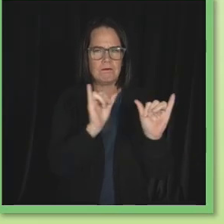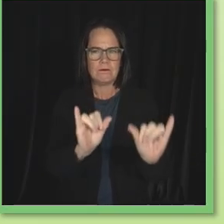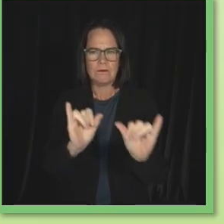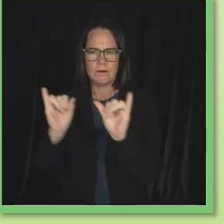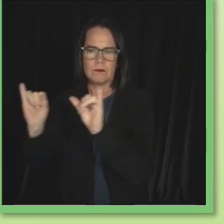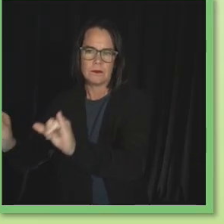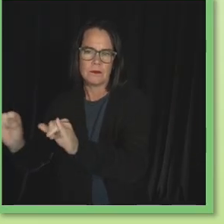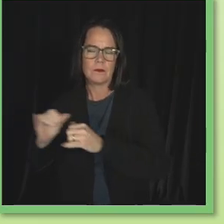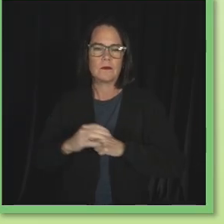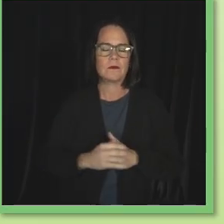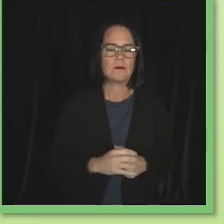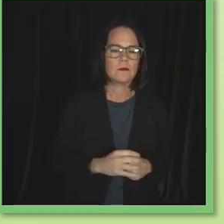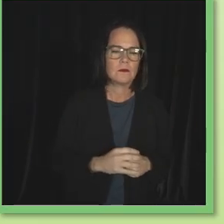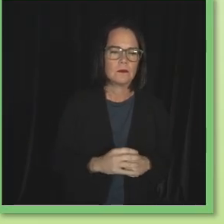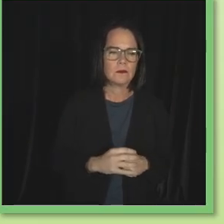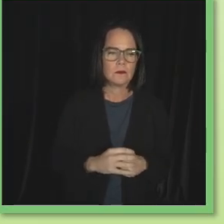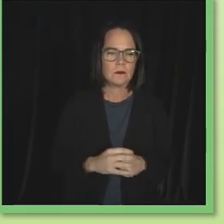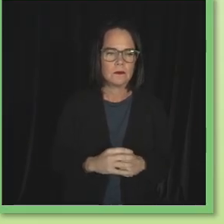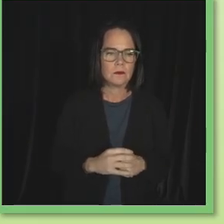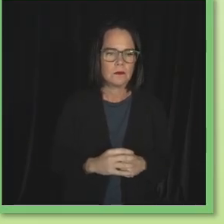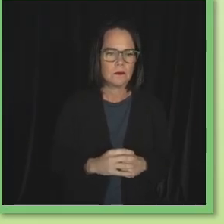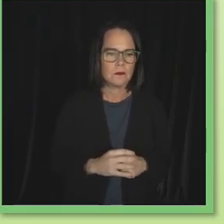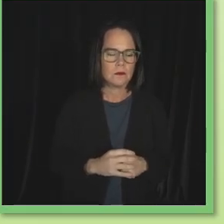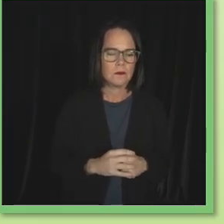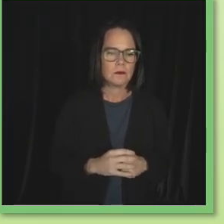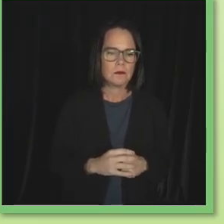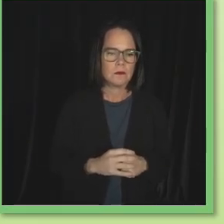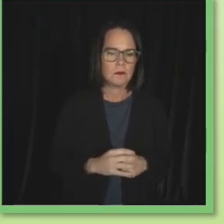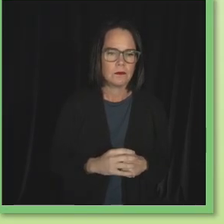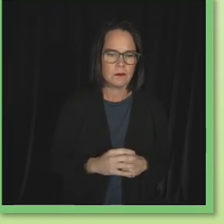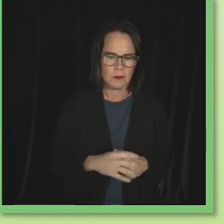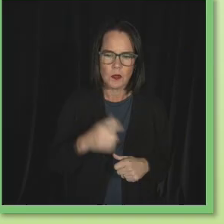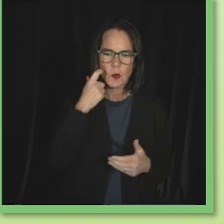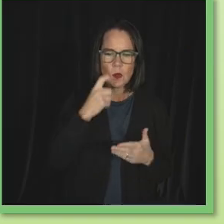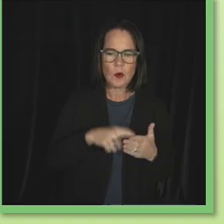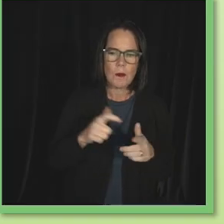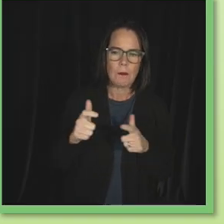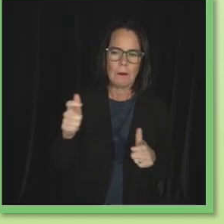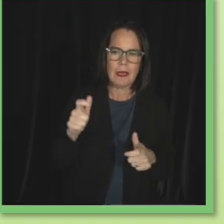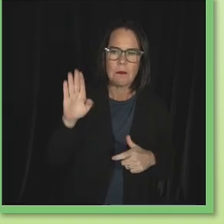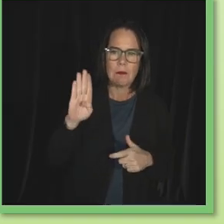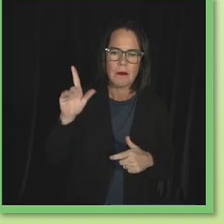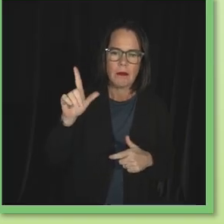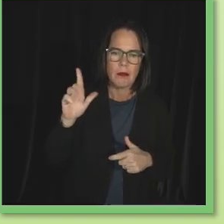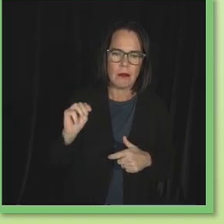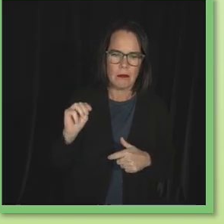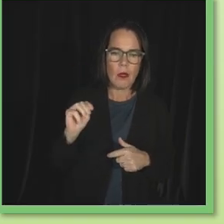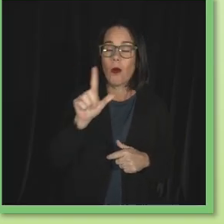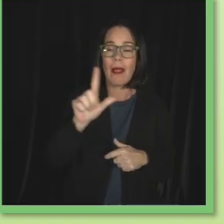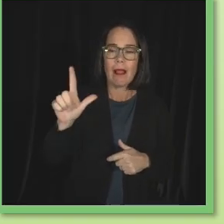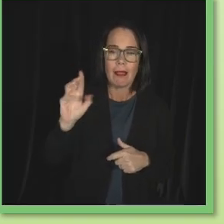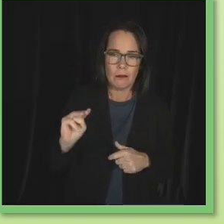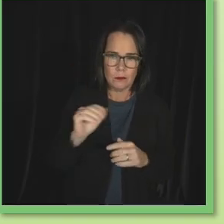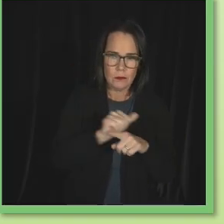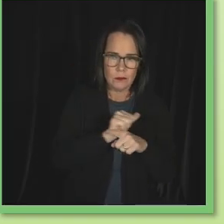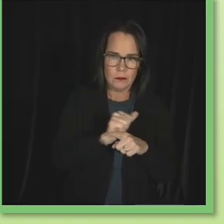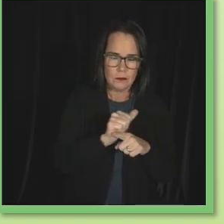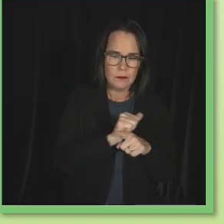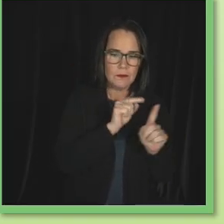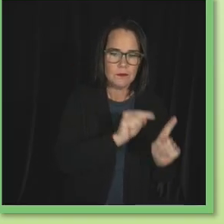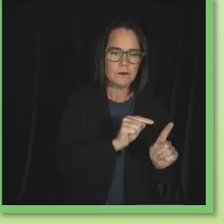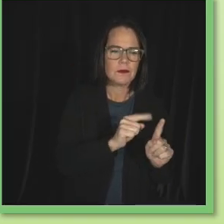these large VLLM training models that need to execute